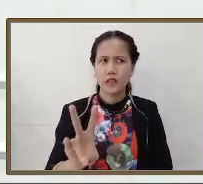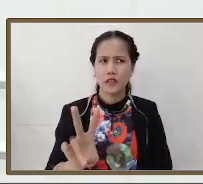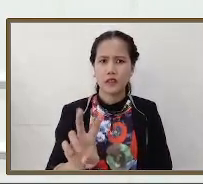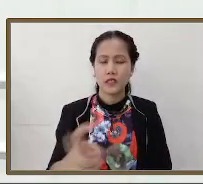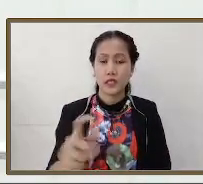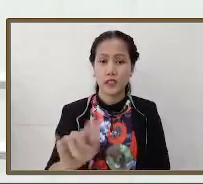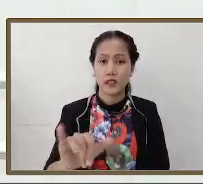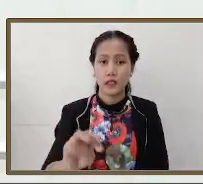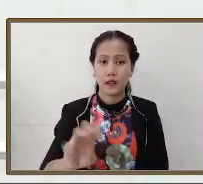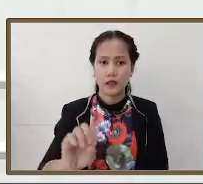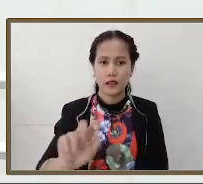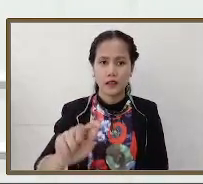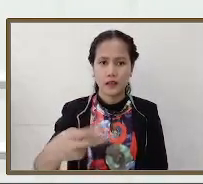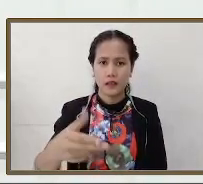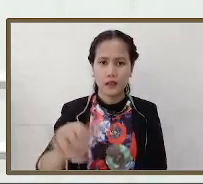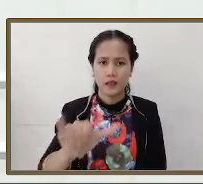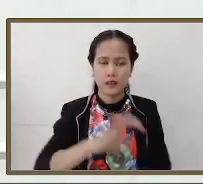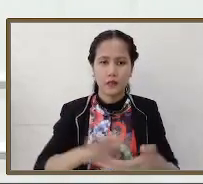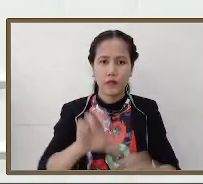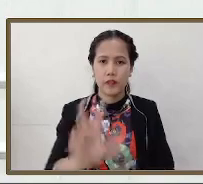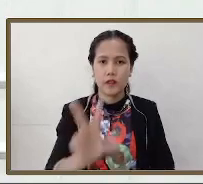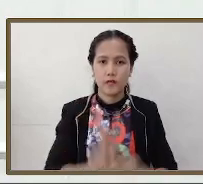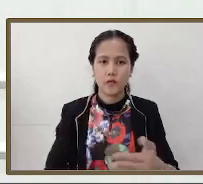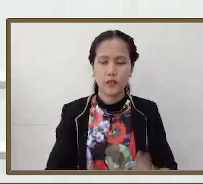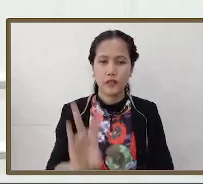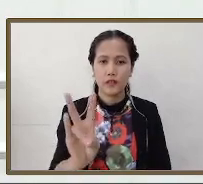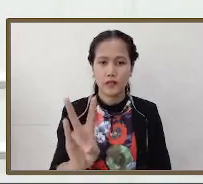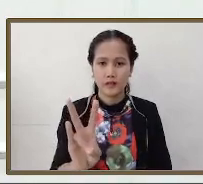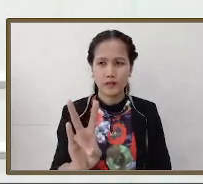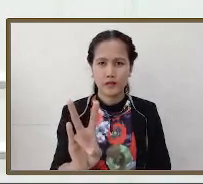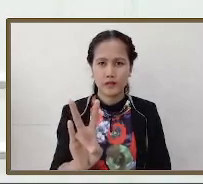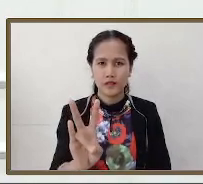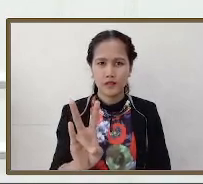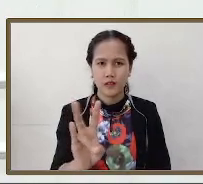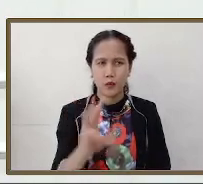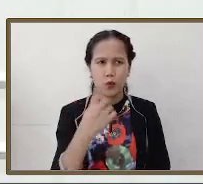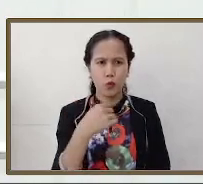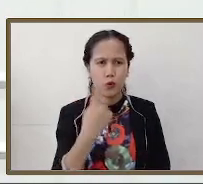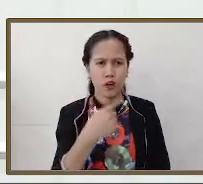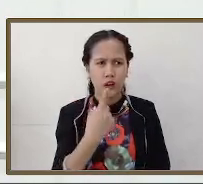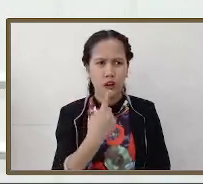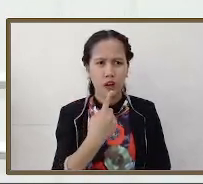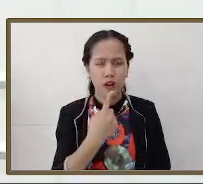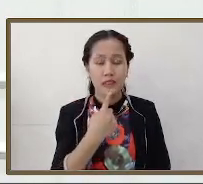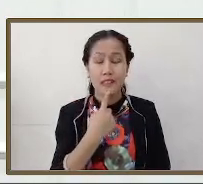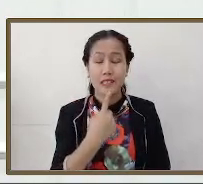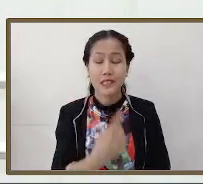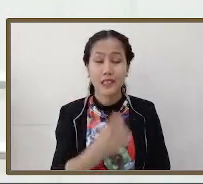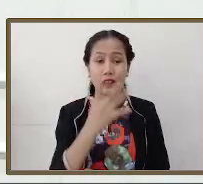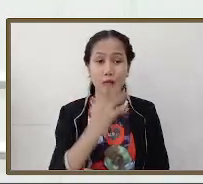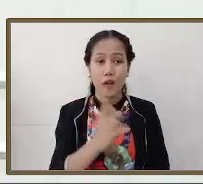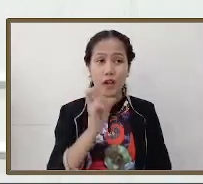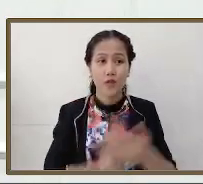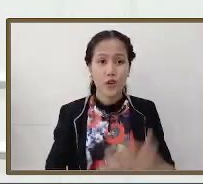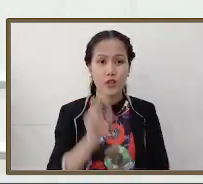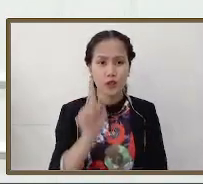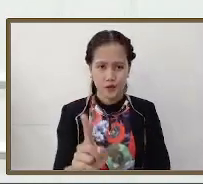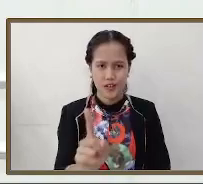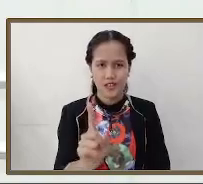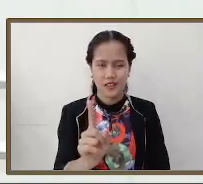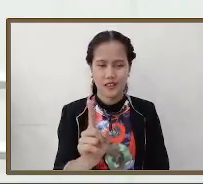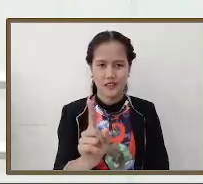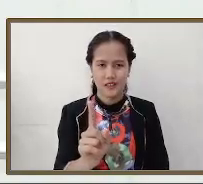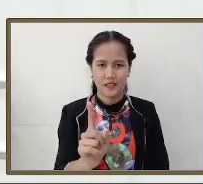learning and never able to come to the knowledge of truth? Binanggit po dito sa verse number 1. This know also that in the